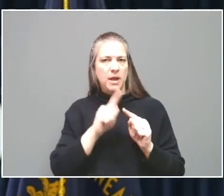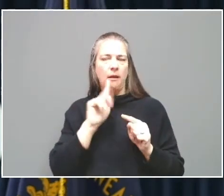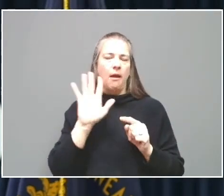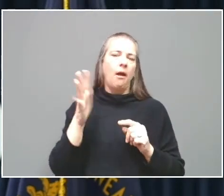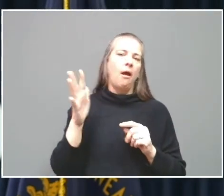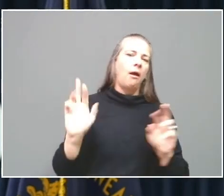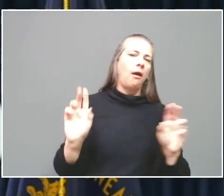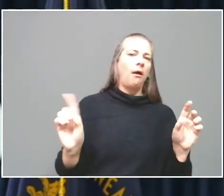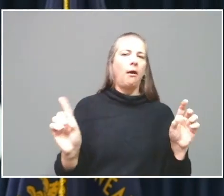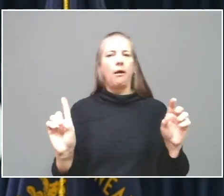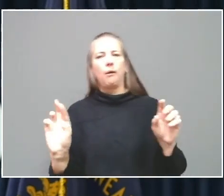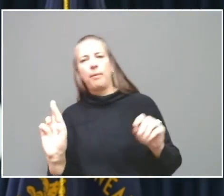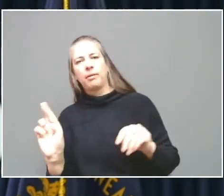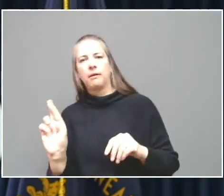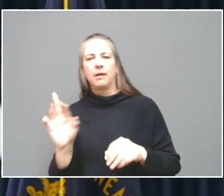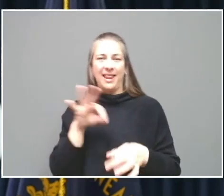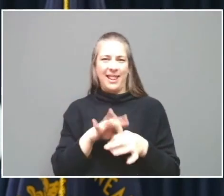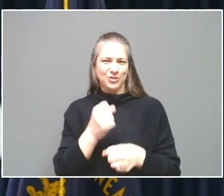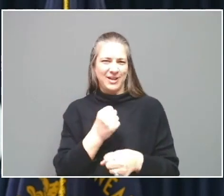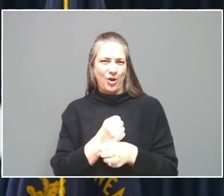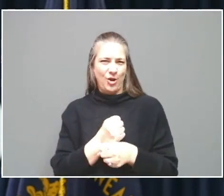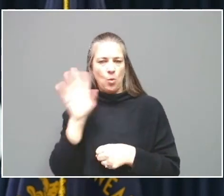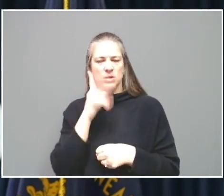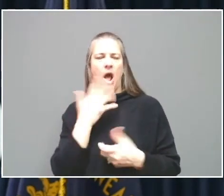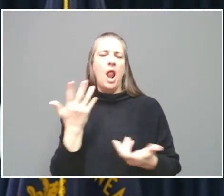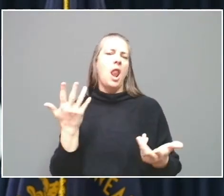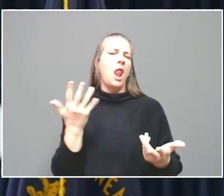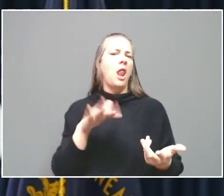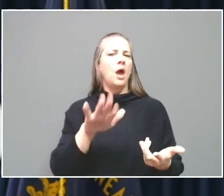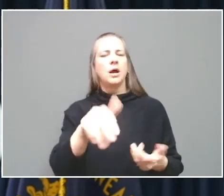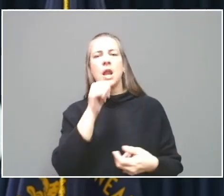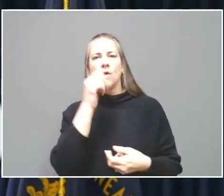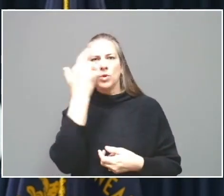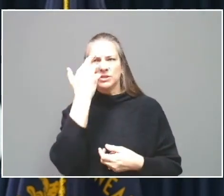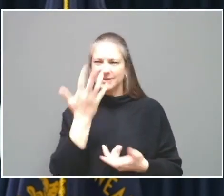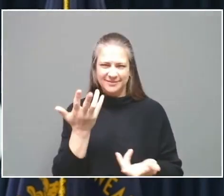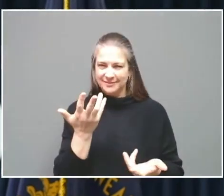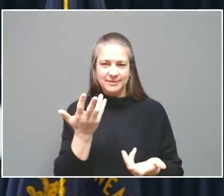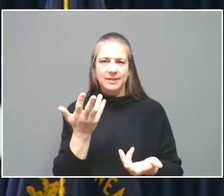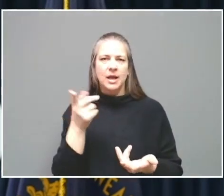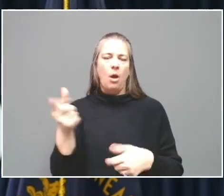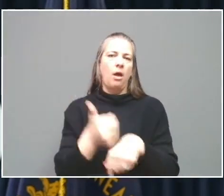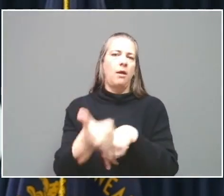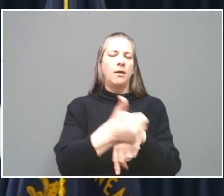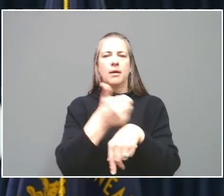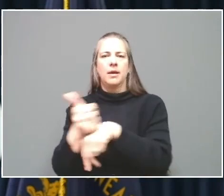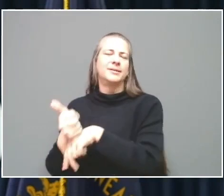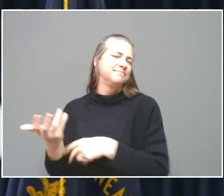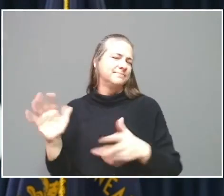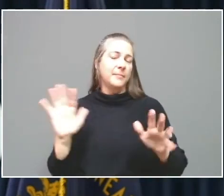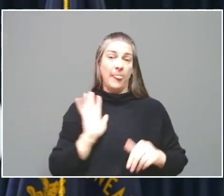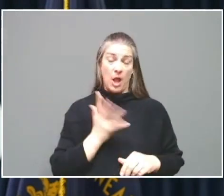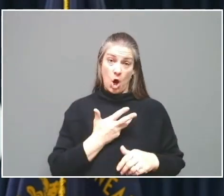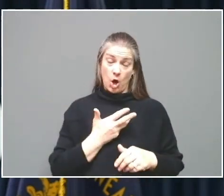an election year and make claims and then not provide raises that are needed and try to cast blame. Our executive branch